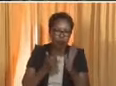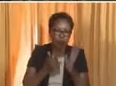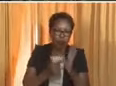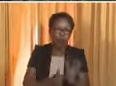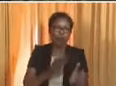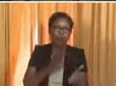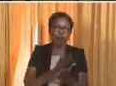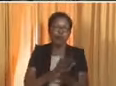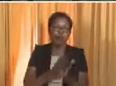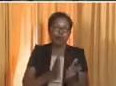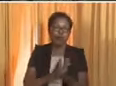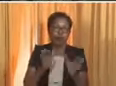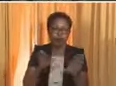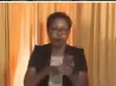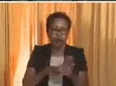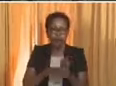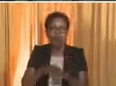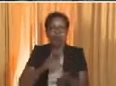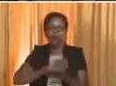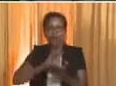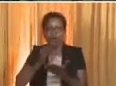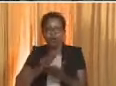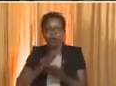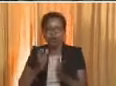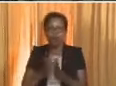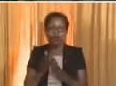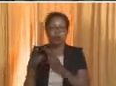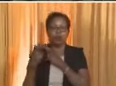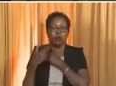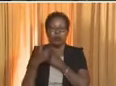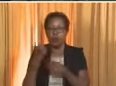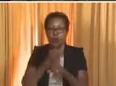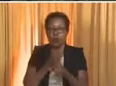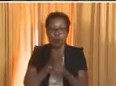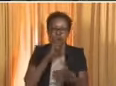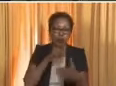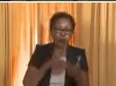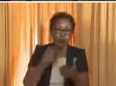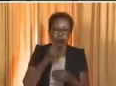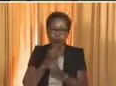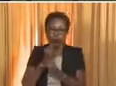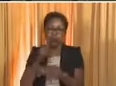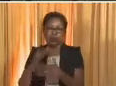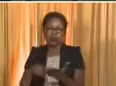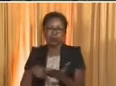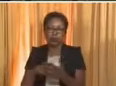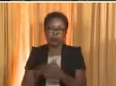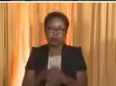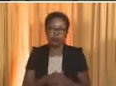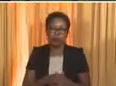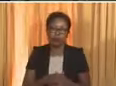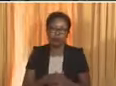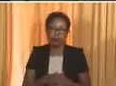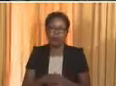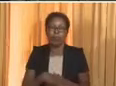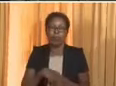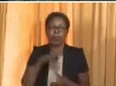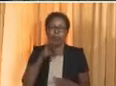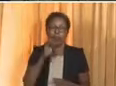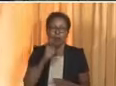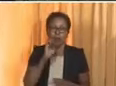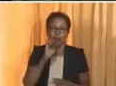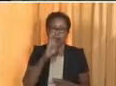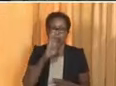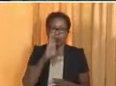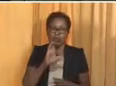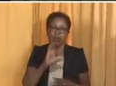funding, responsibilities of who does what and when. Does the IBC have the requisite